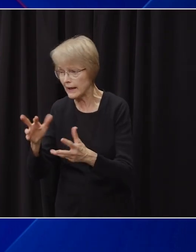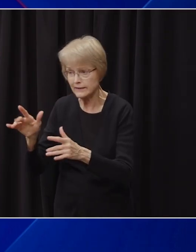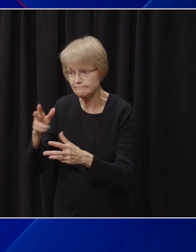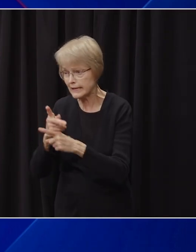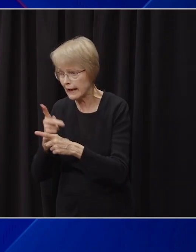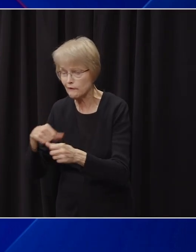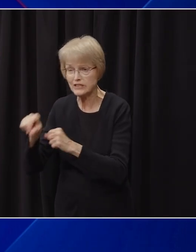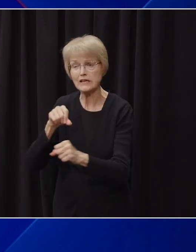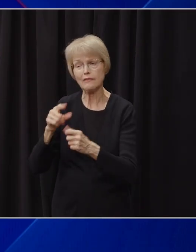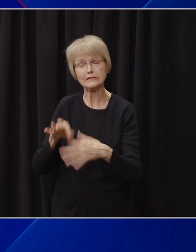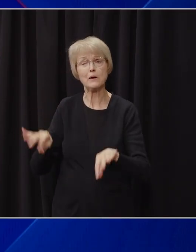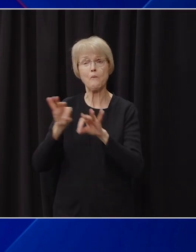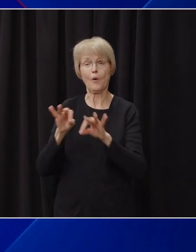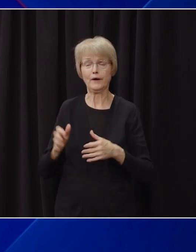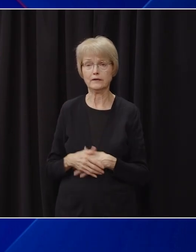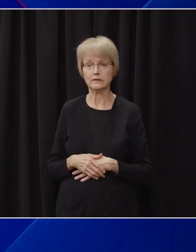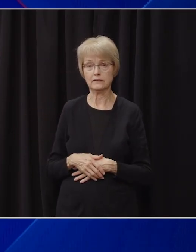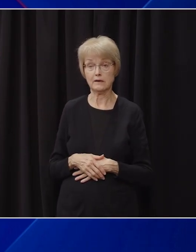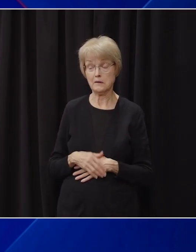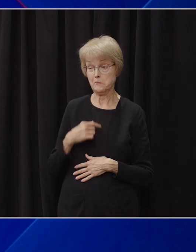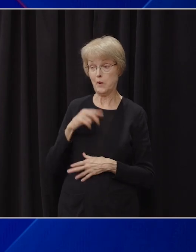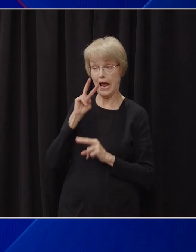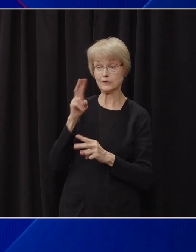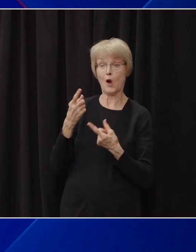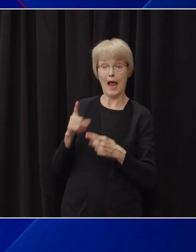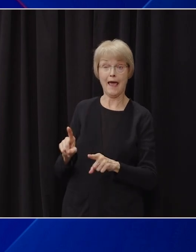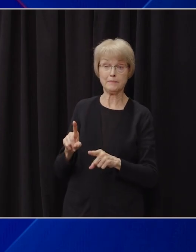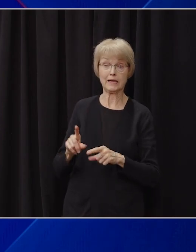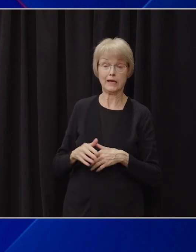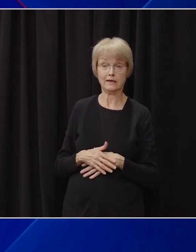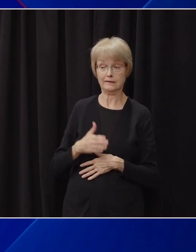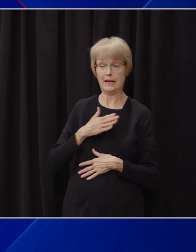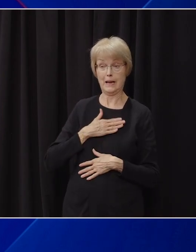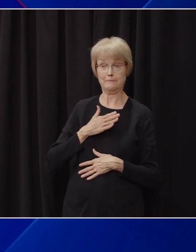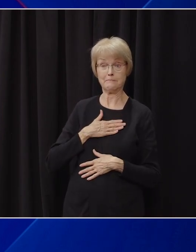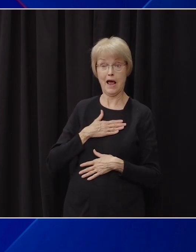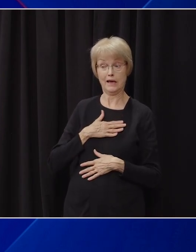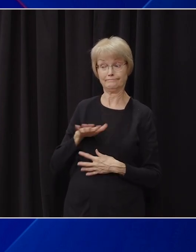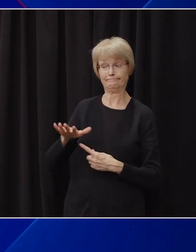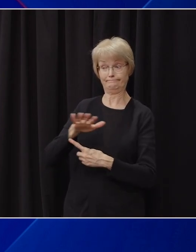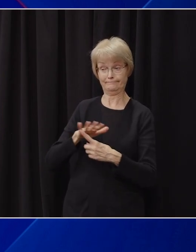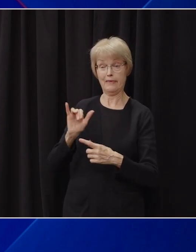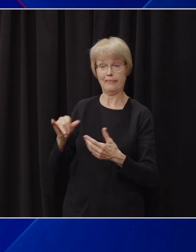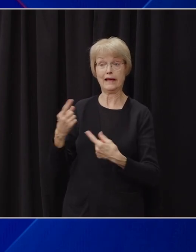important. And what I saw happening, at least in my case, that day.